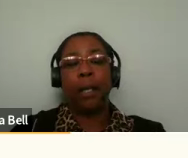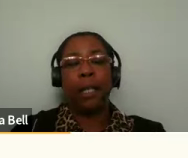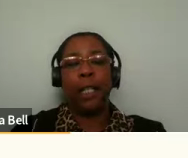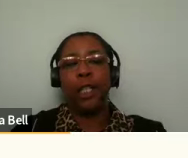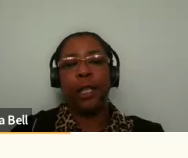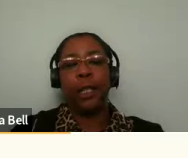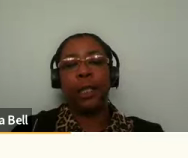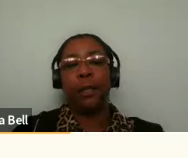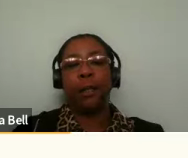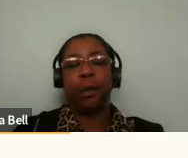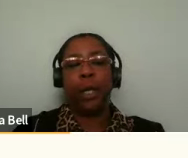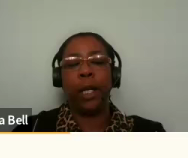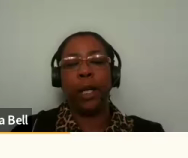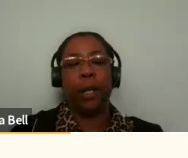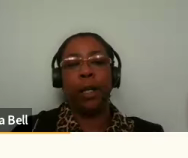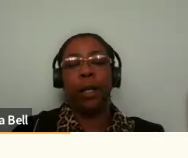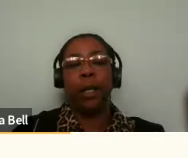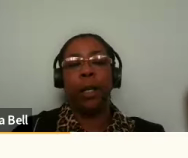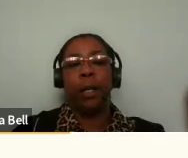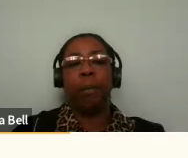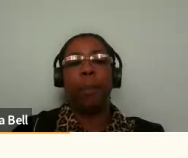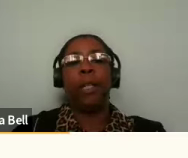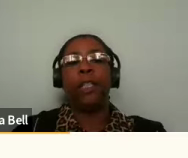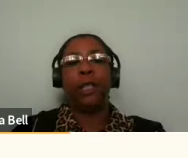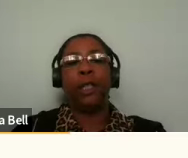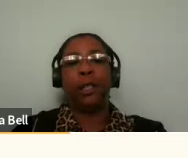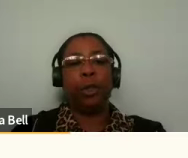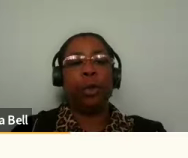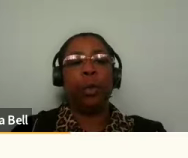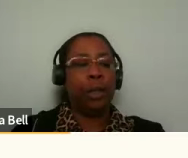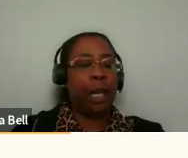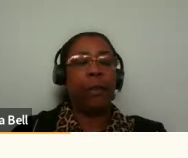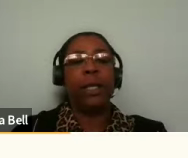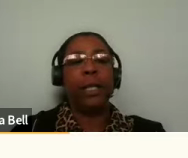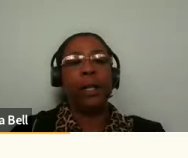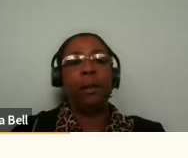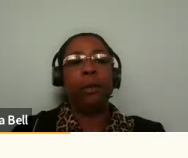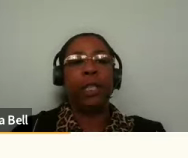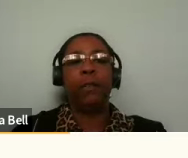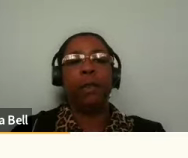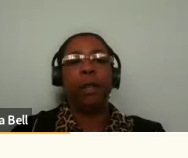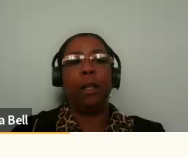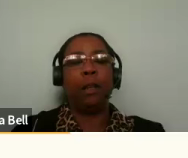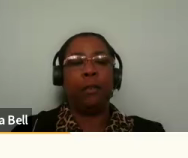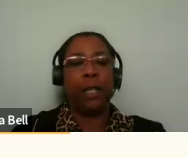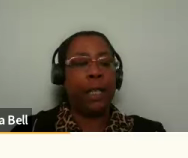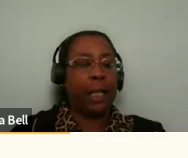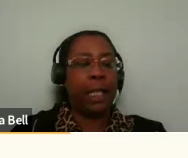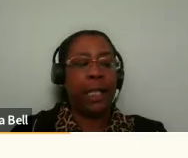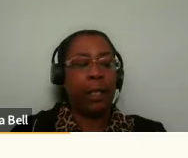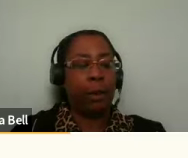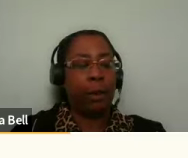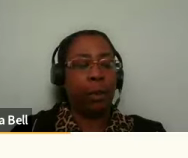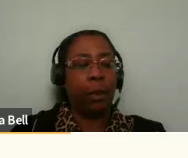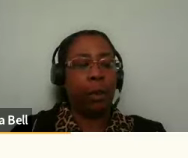BIPOC, Indigenous, queer populations to definitely receive the funding